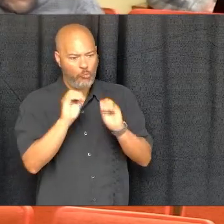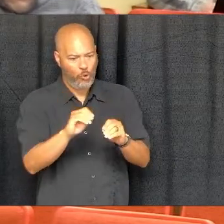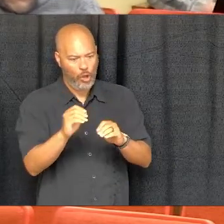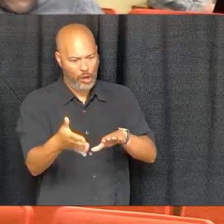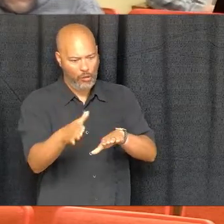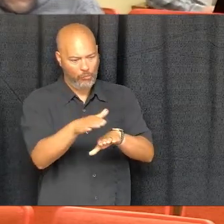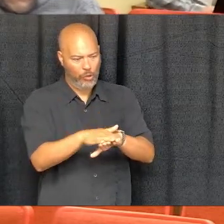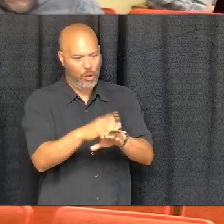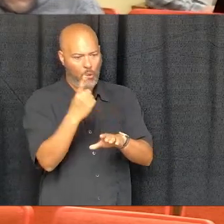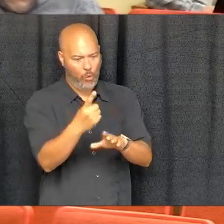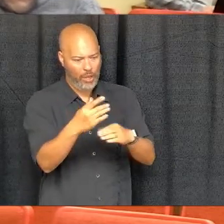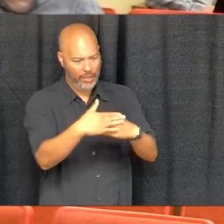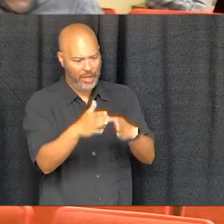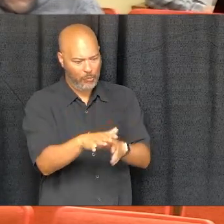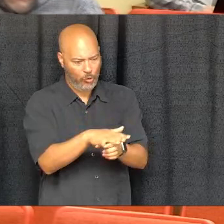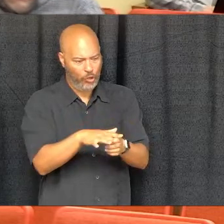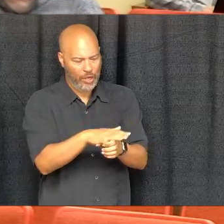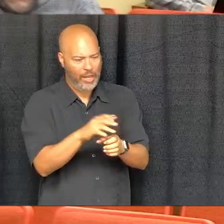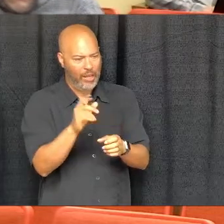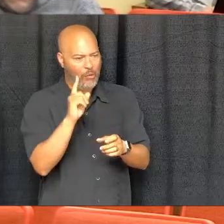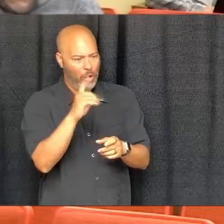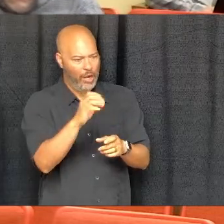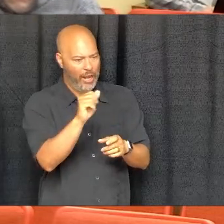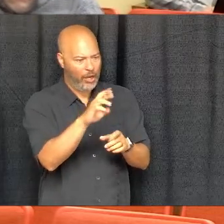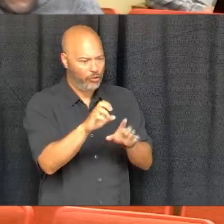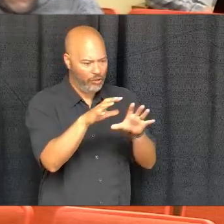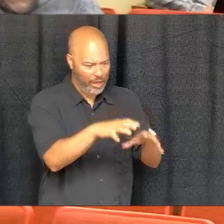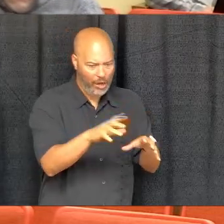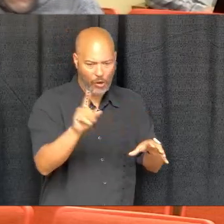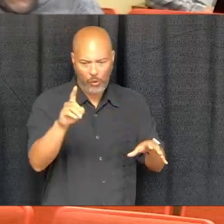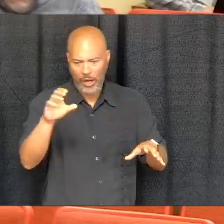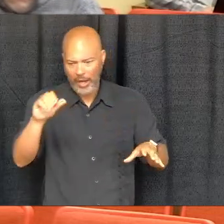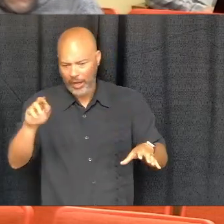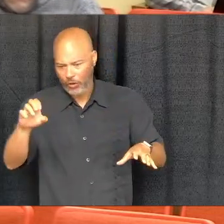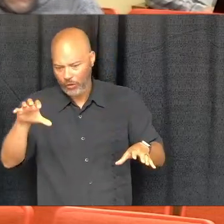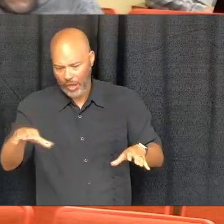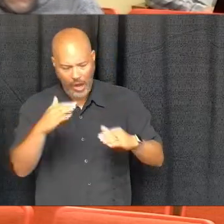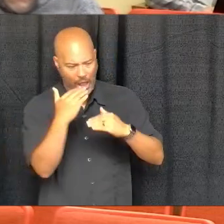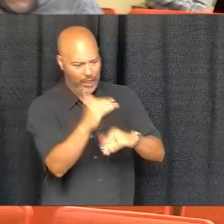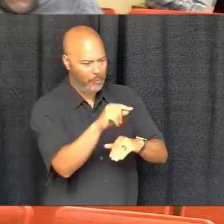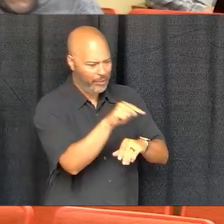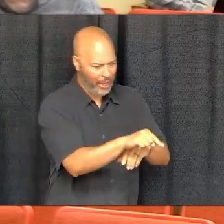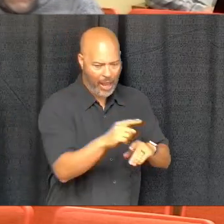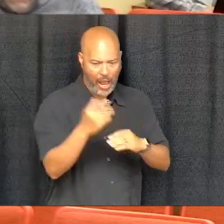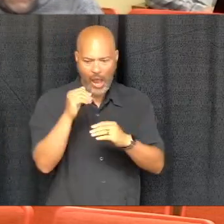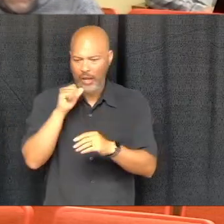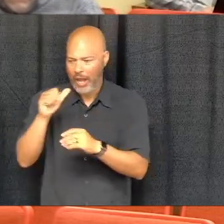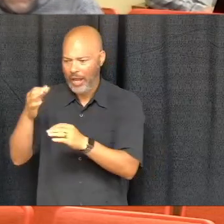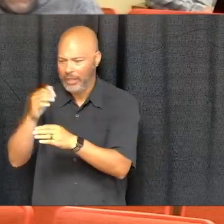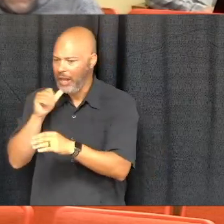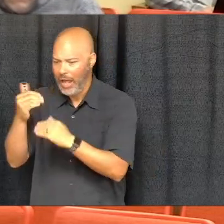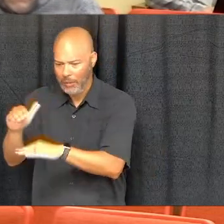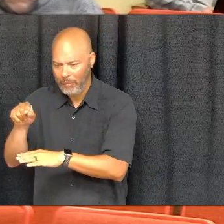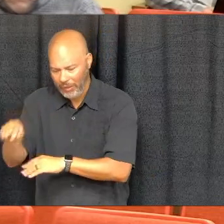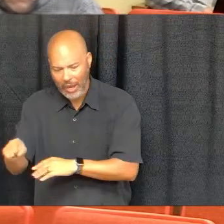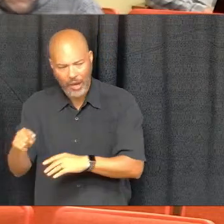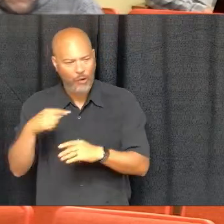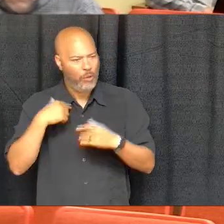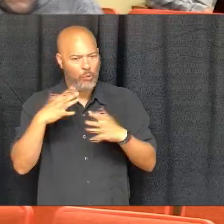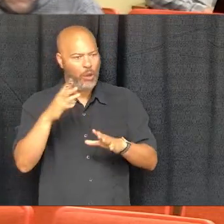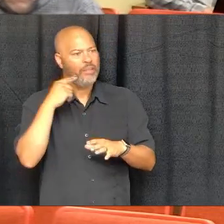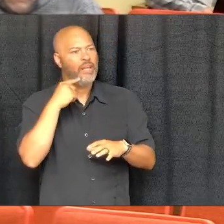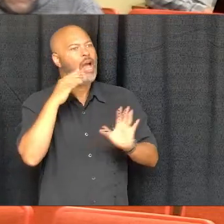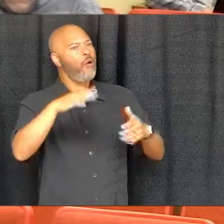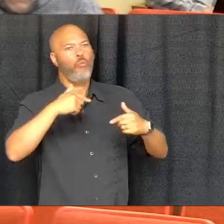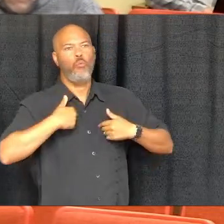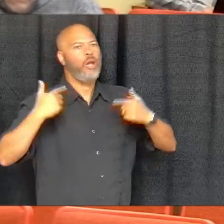overlay over just one neighborhood of 100 acres here and 100 acres there, limiting one thing or another. We didn't want other neighborhoods to start saying,